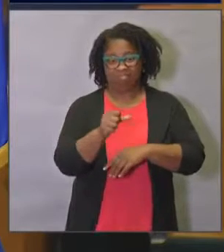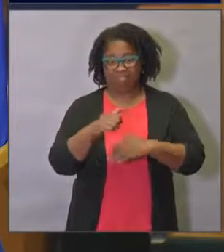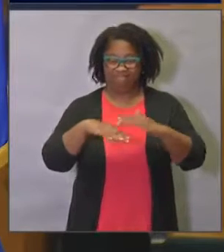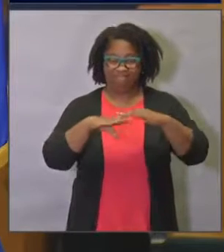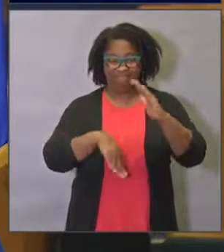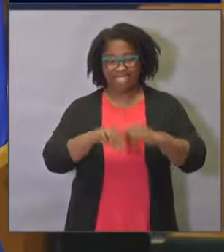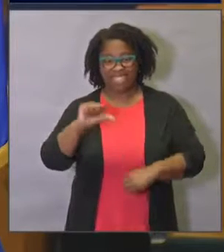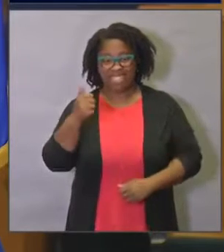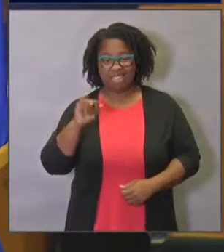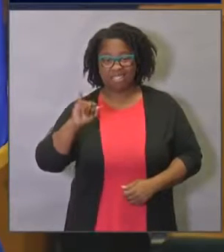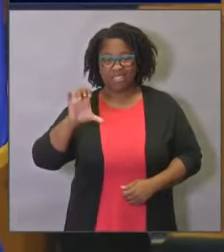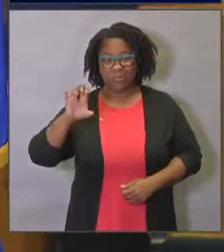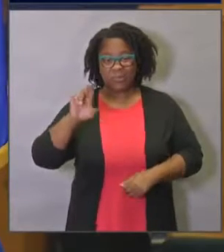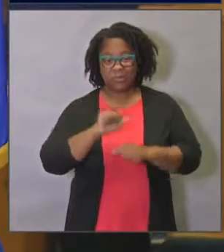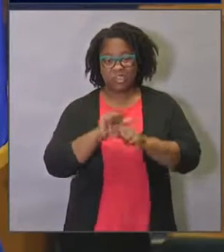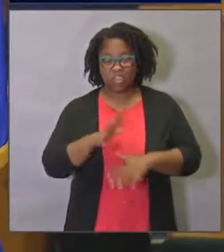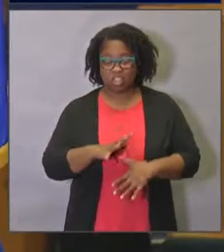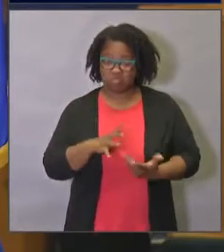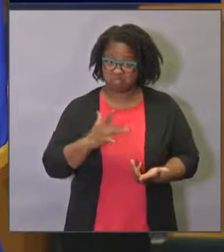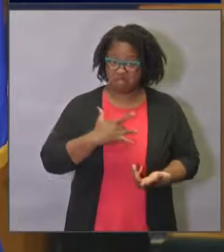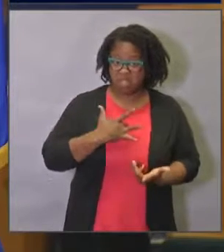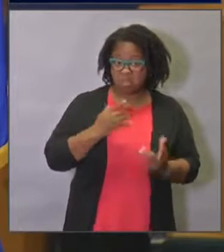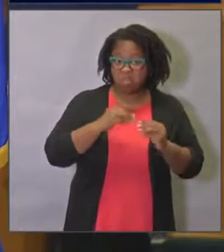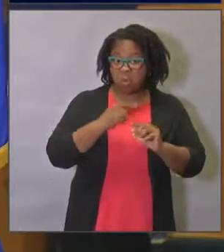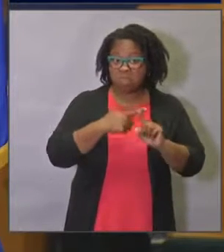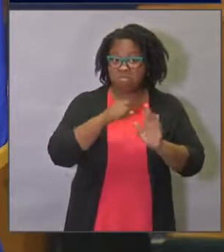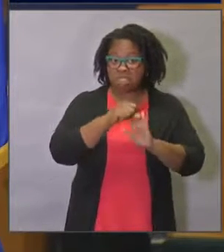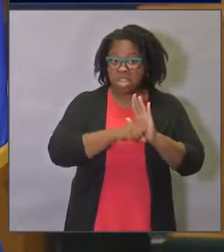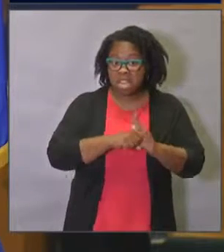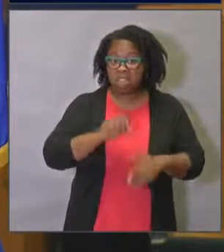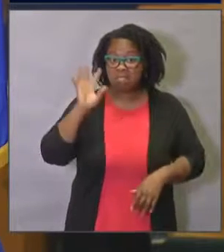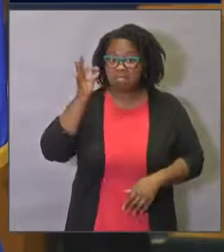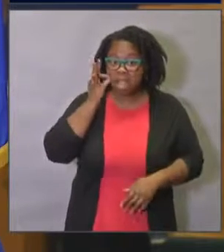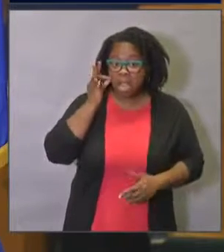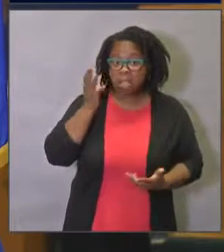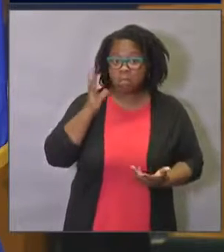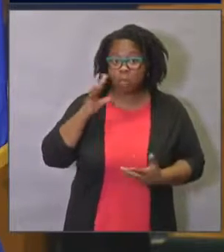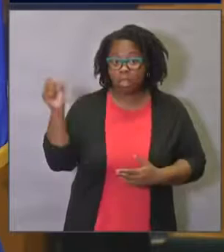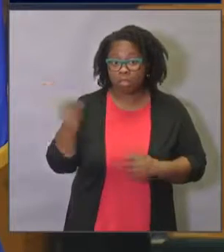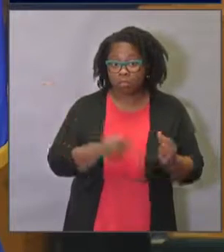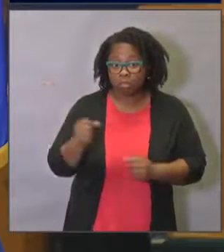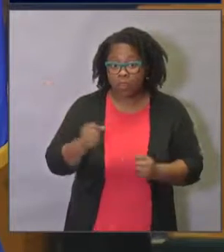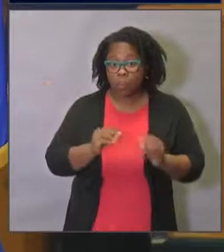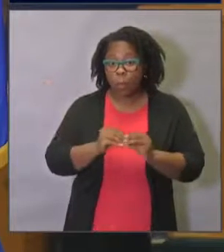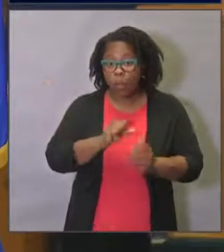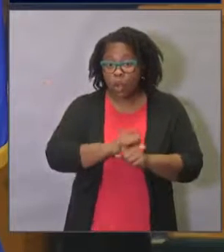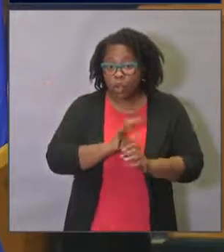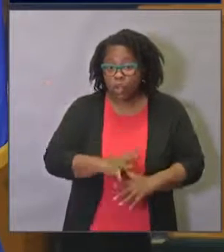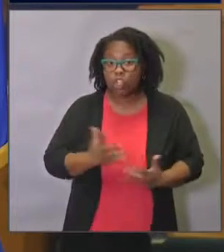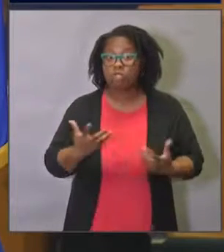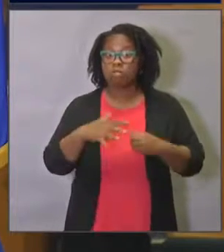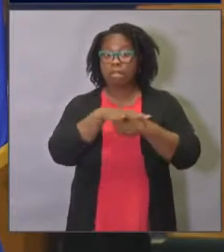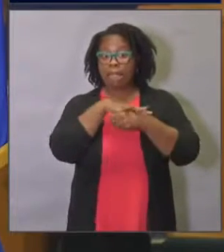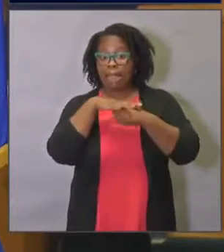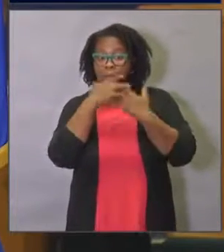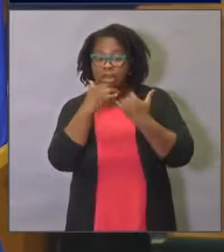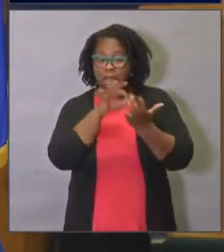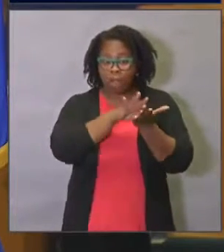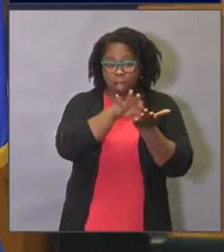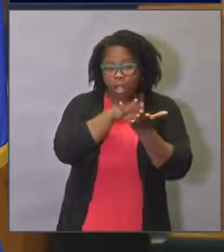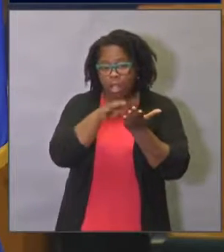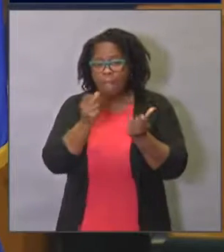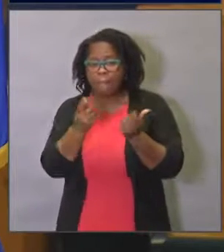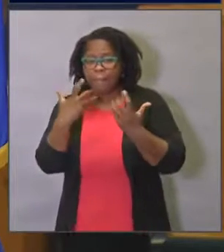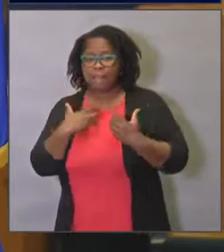help coming from the state or anything from the feds? Is the county tracking the current numbers of hospital or